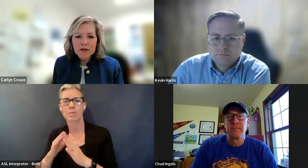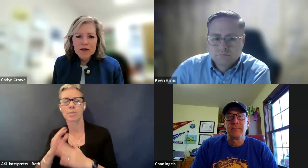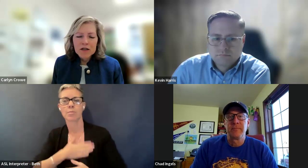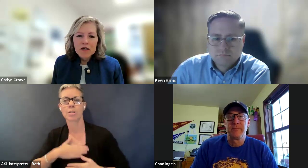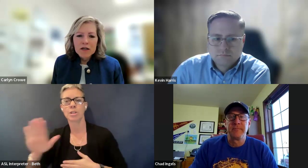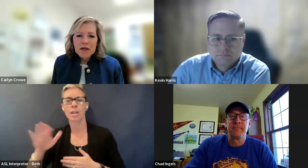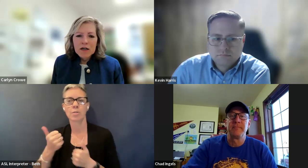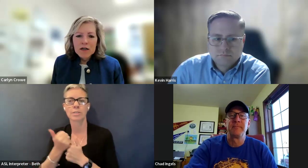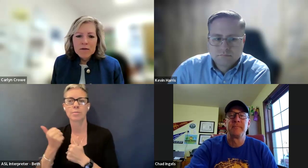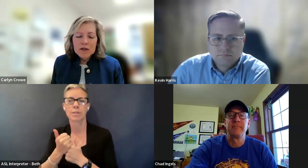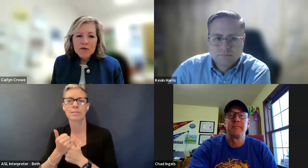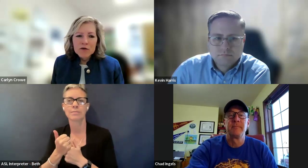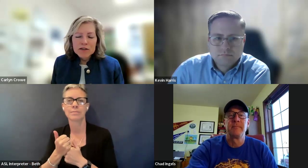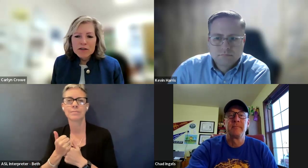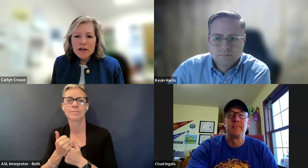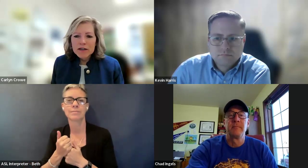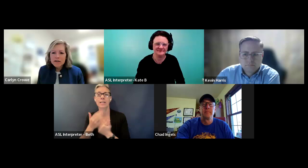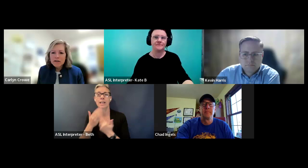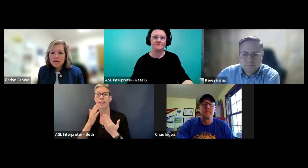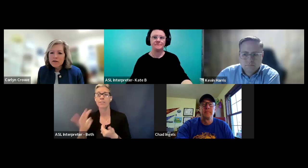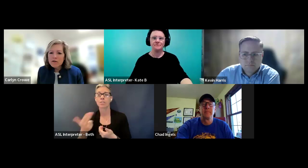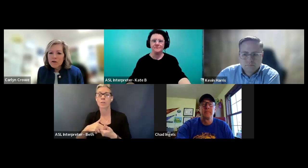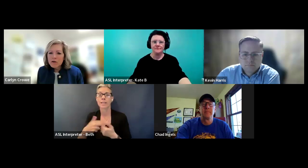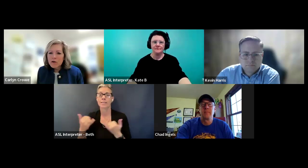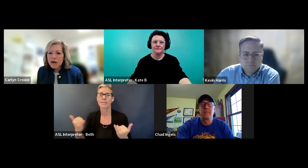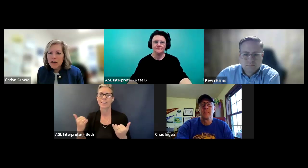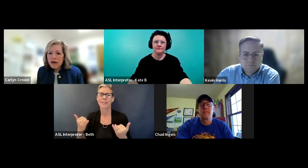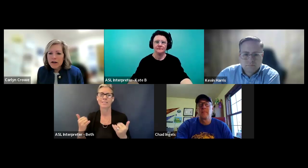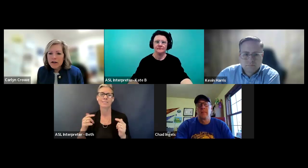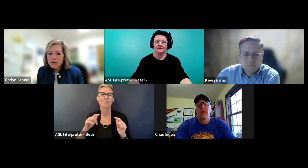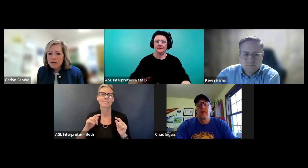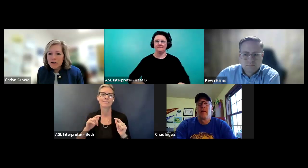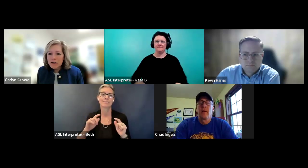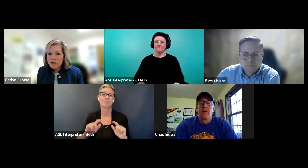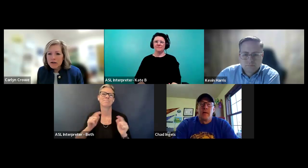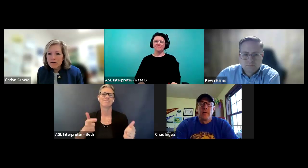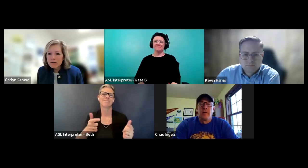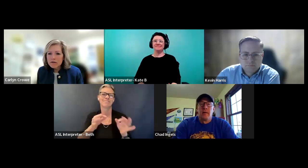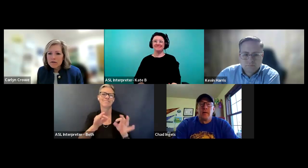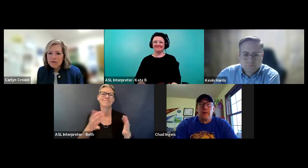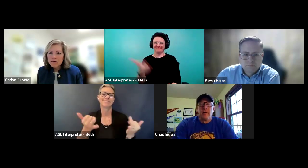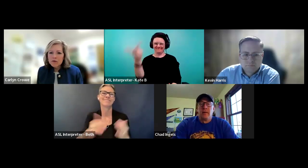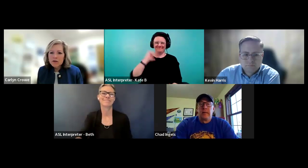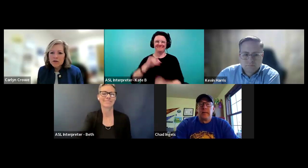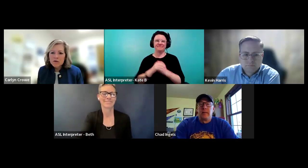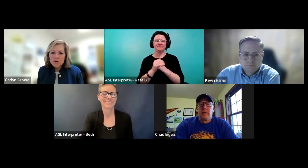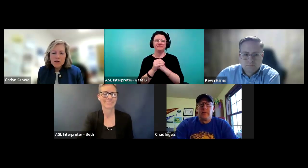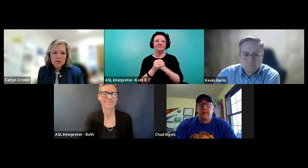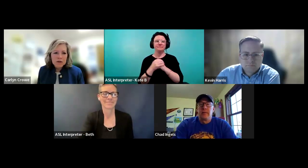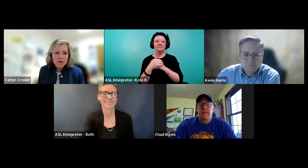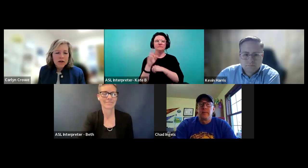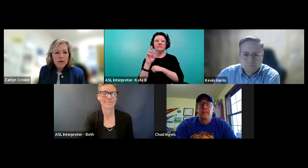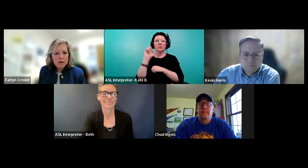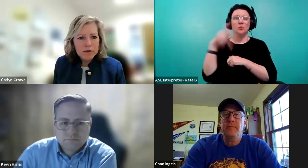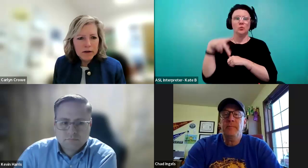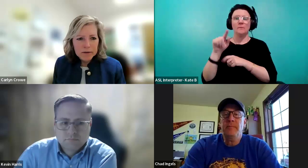support. And thanks for joining today. So it looks like Representative